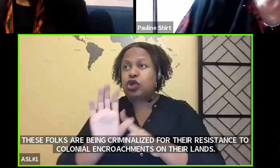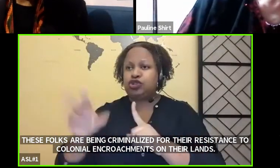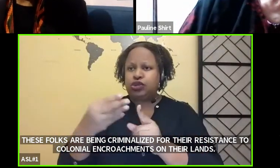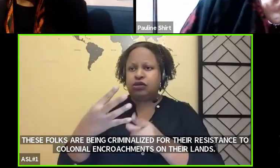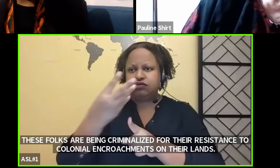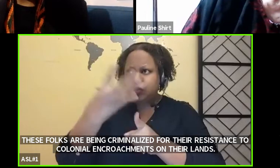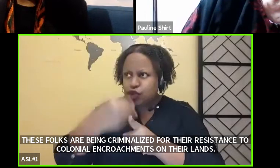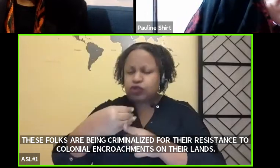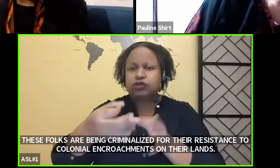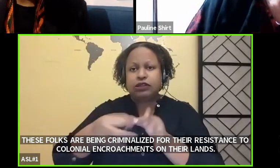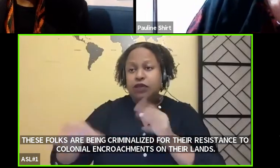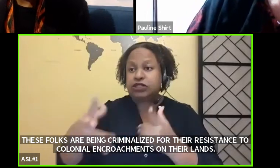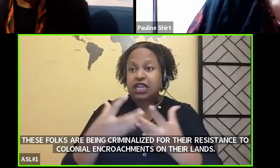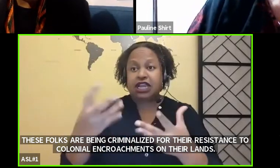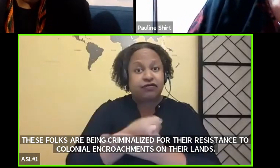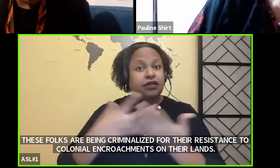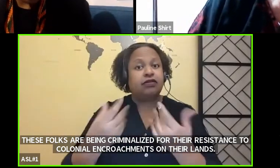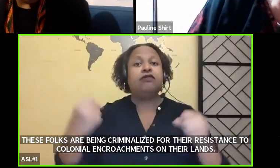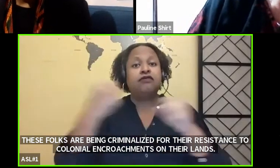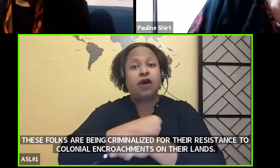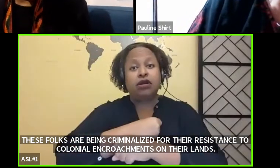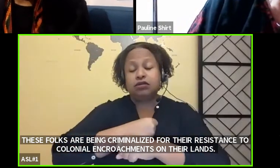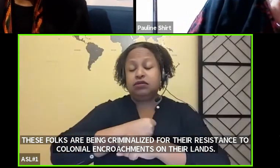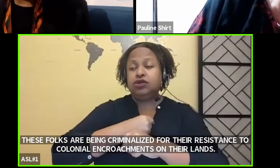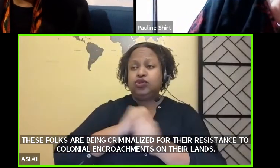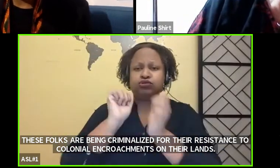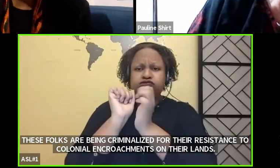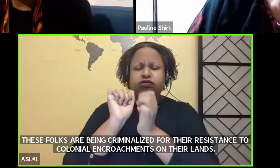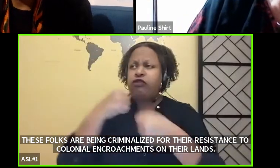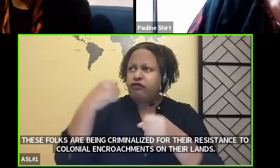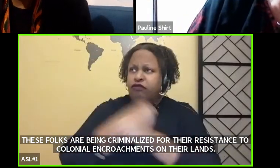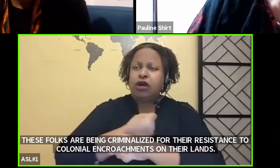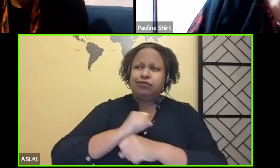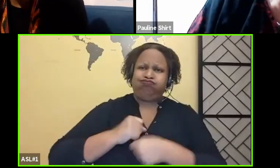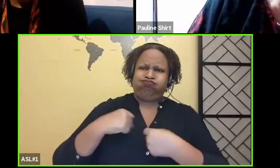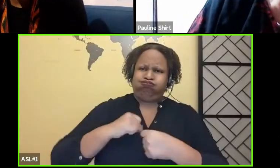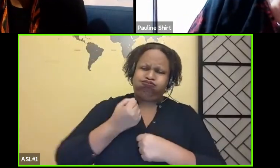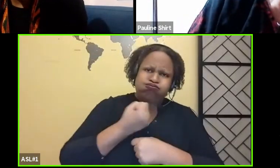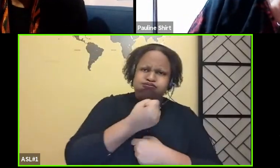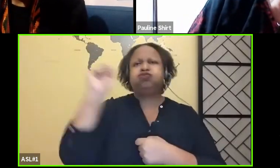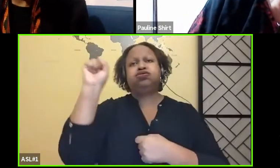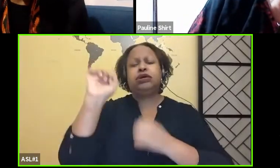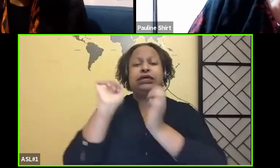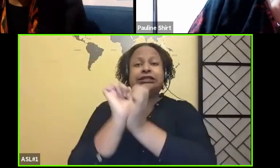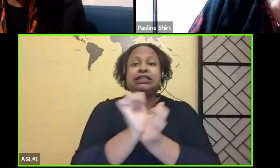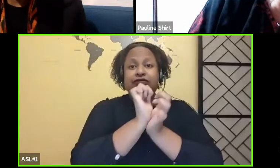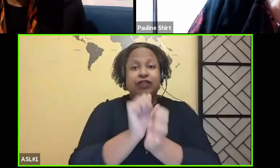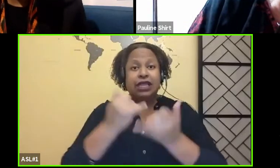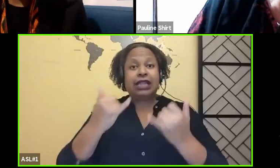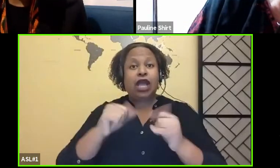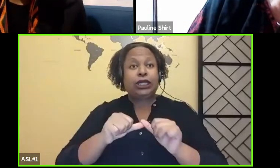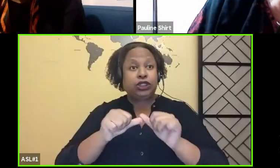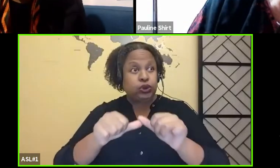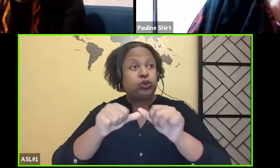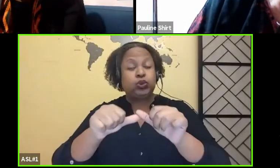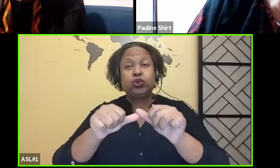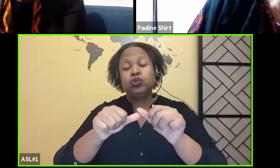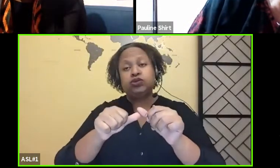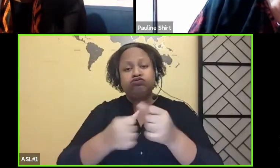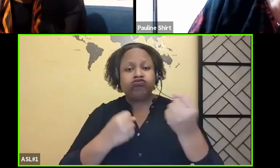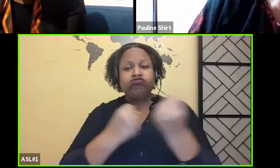and with the organizers who are on the streets today in the global movement for Black lives, who are also being